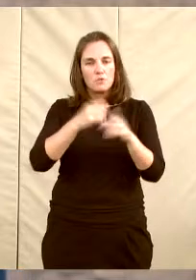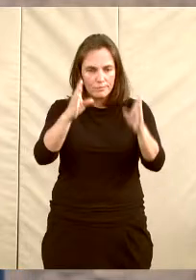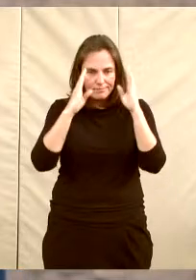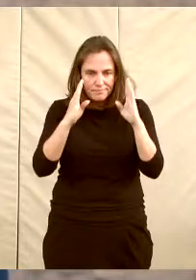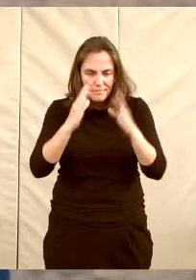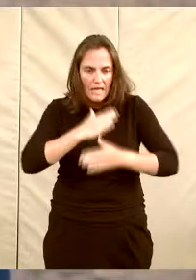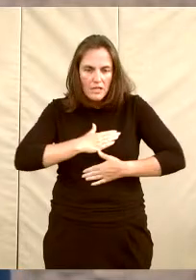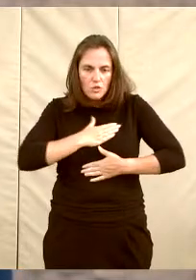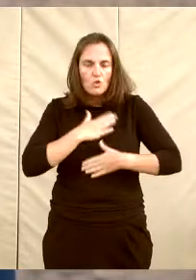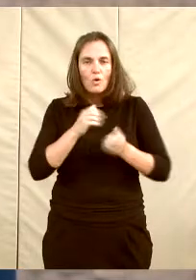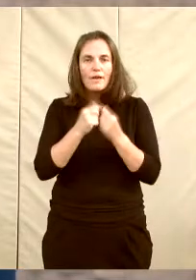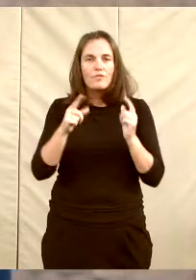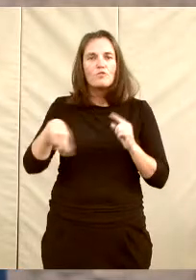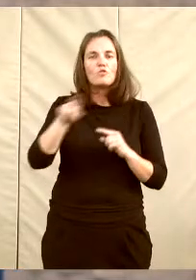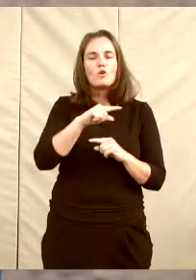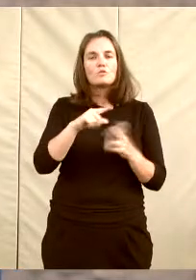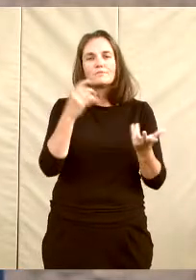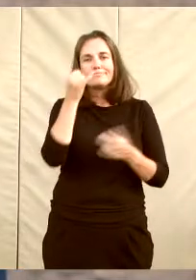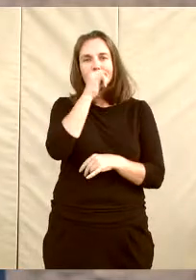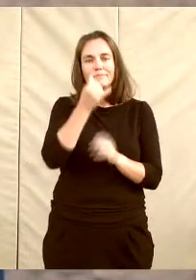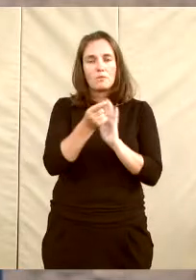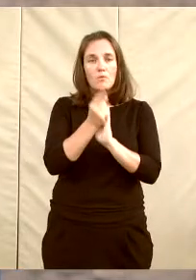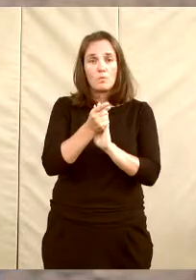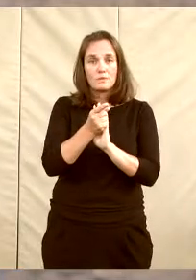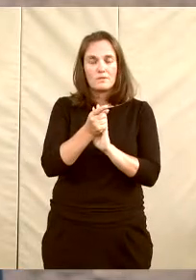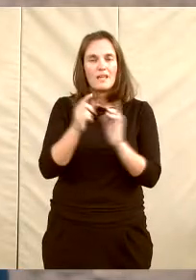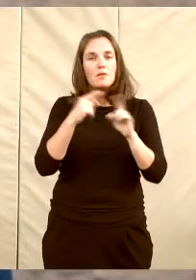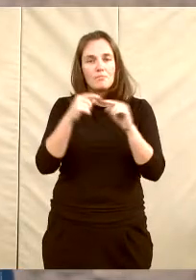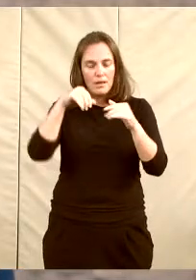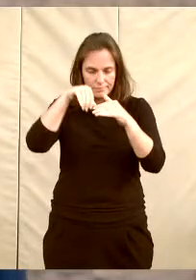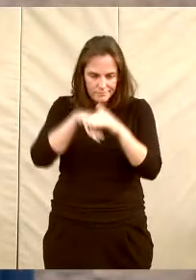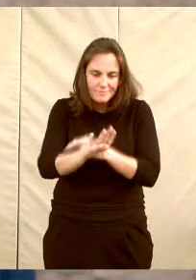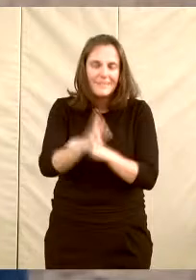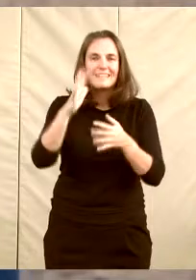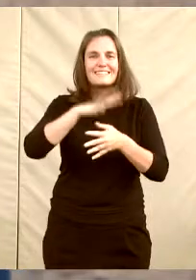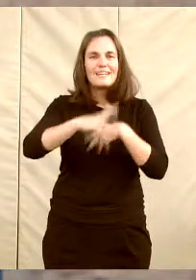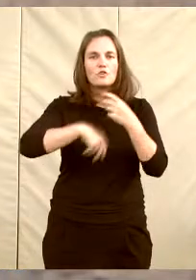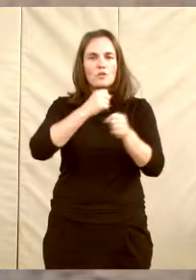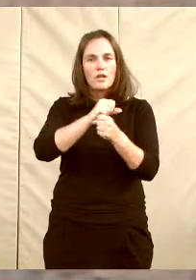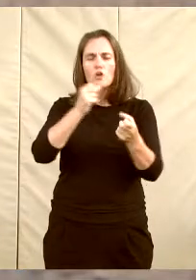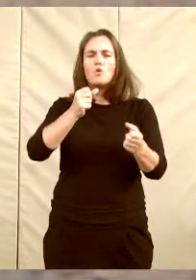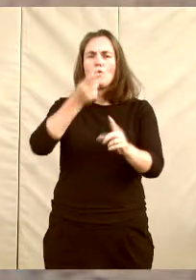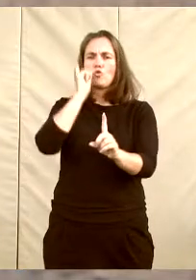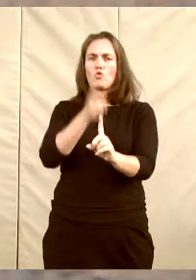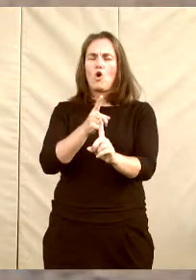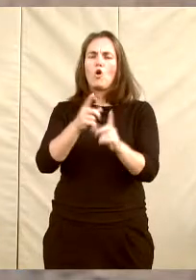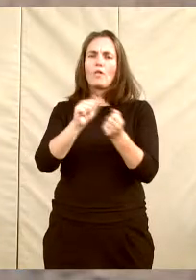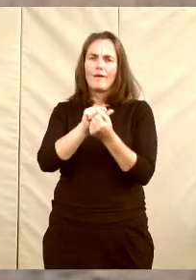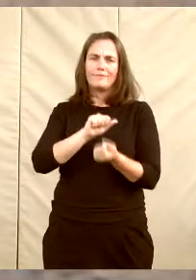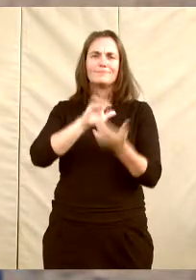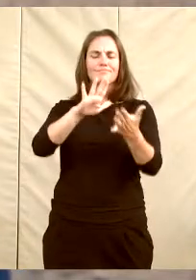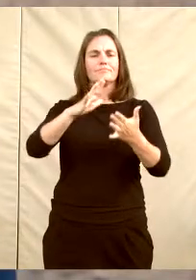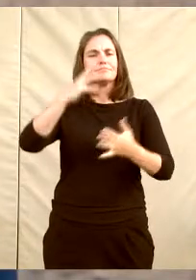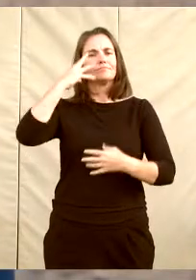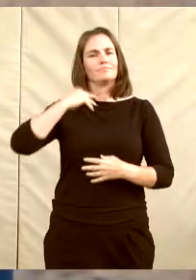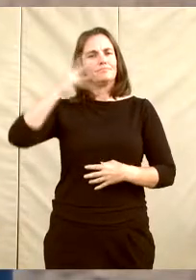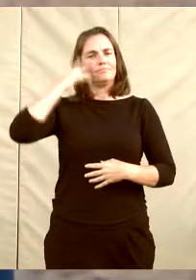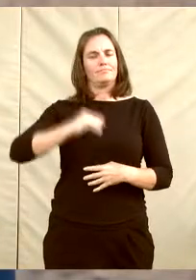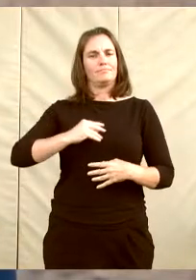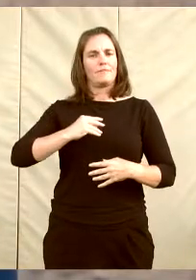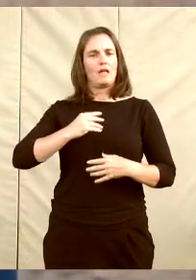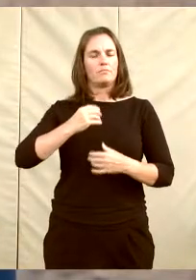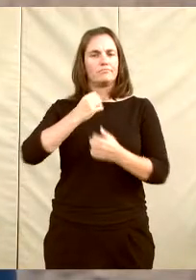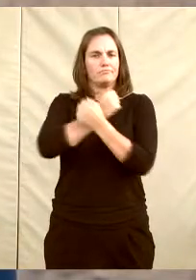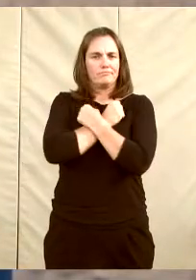into senior year with the goal of enjoying the journey. I faced my toughest challenges this year, but despite